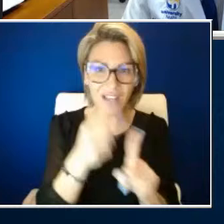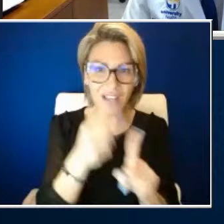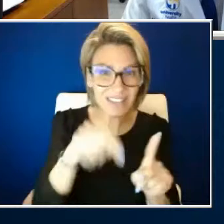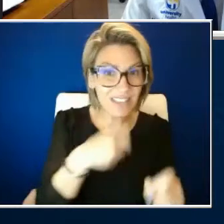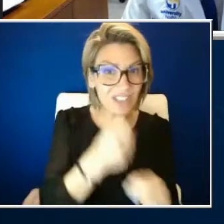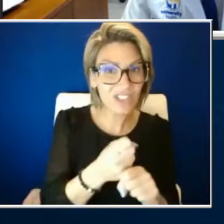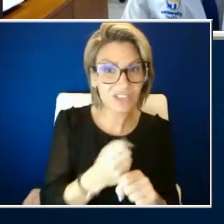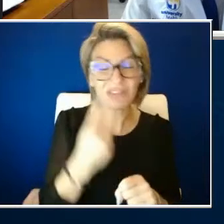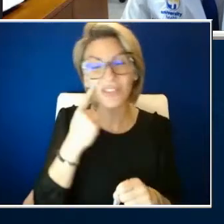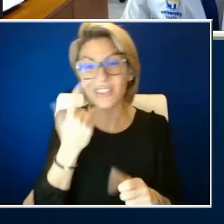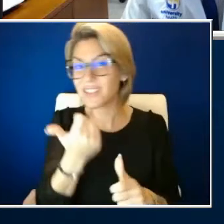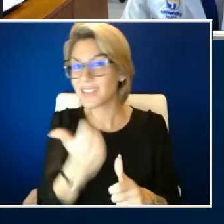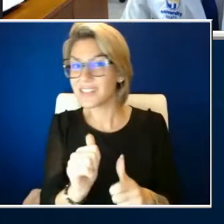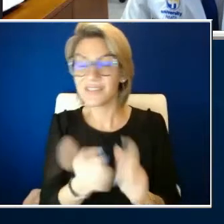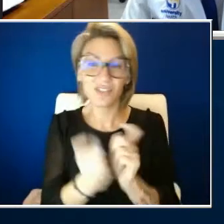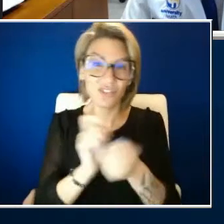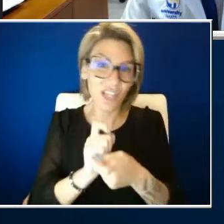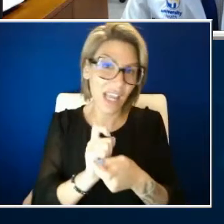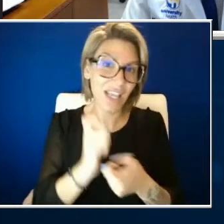out there?